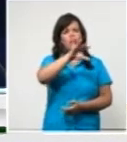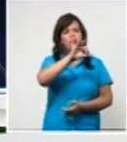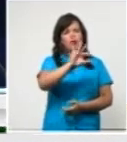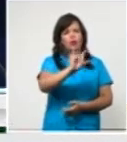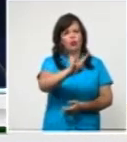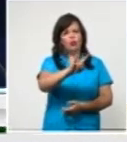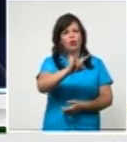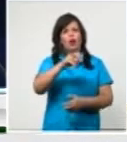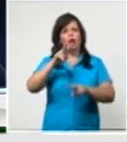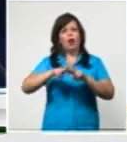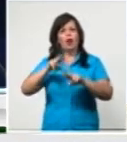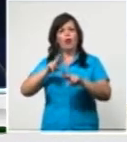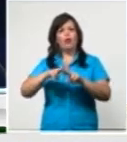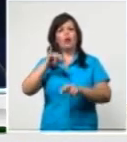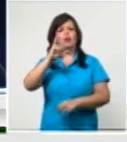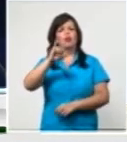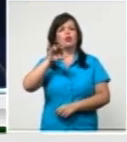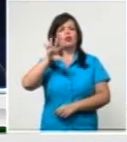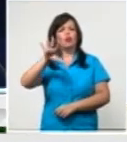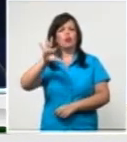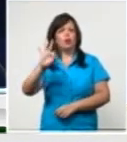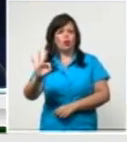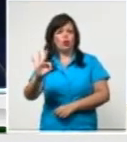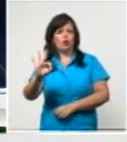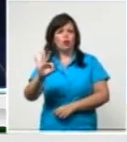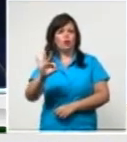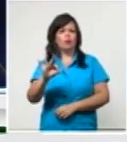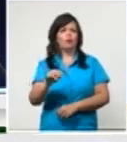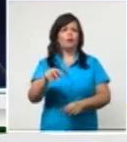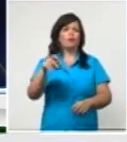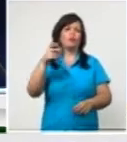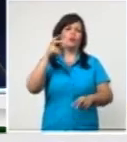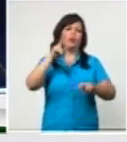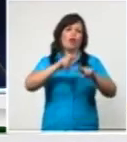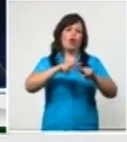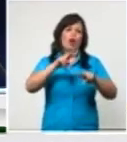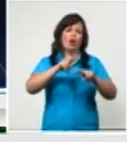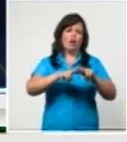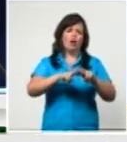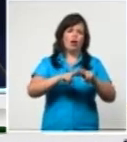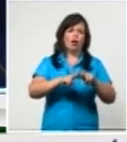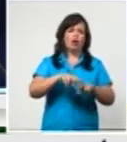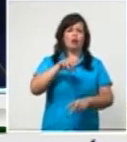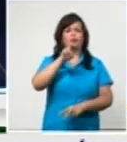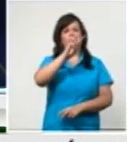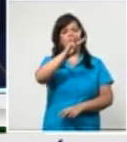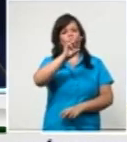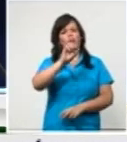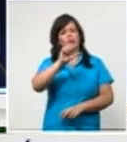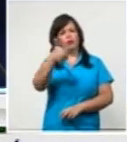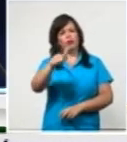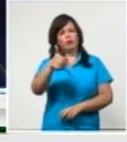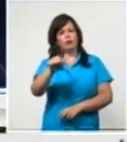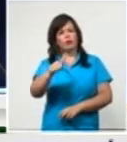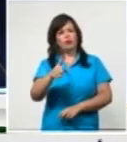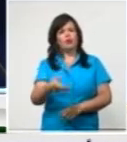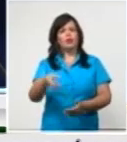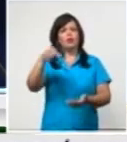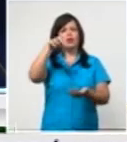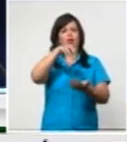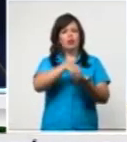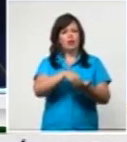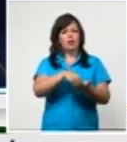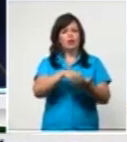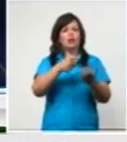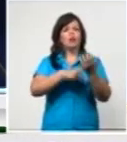659, at Havana, 658, at the Almeiras Brothers Hospital, 310,